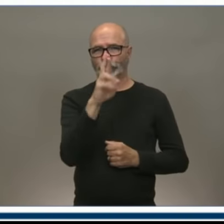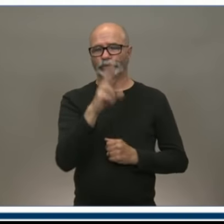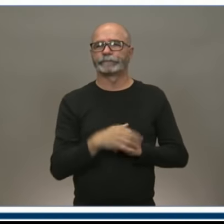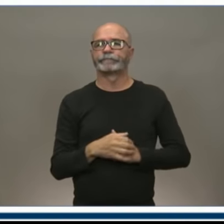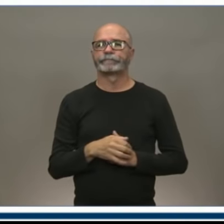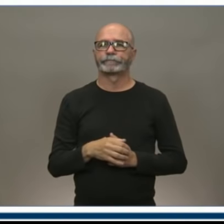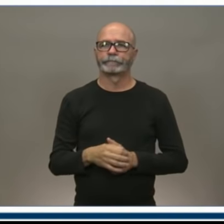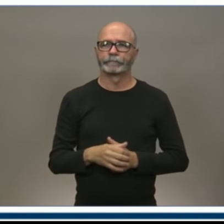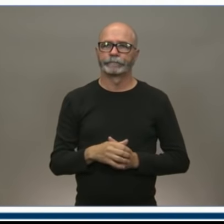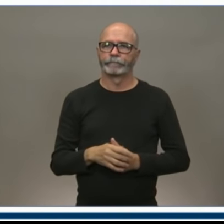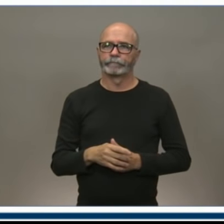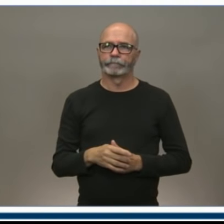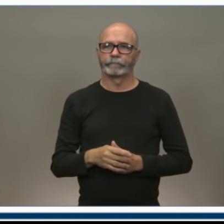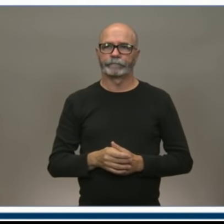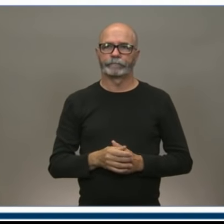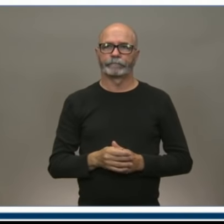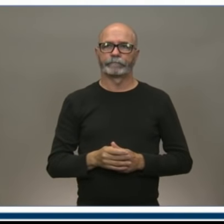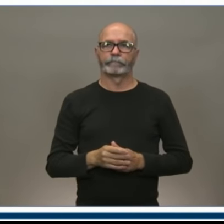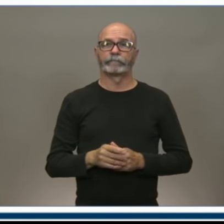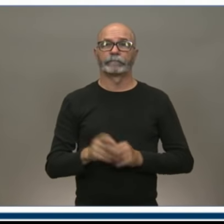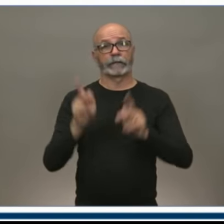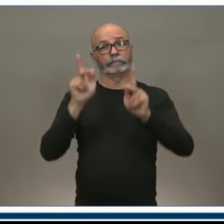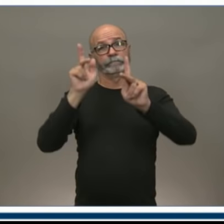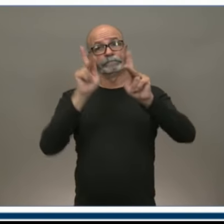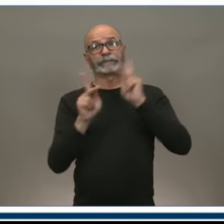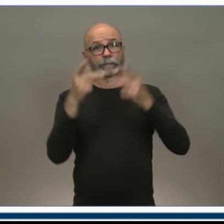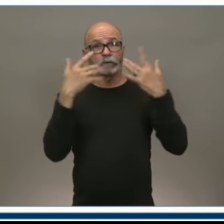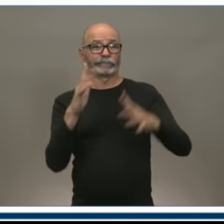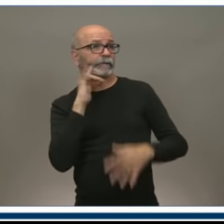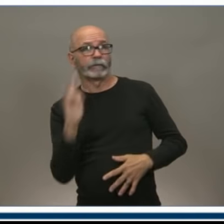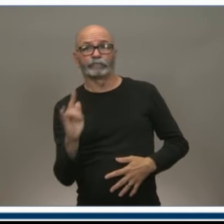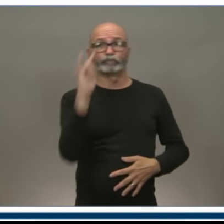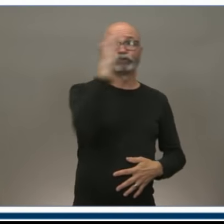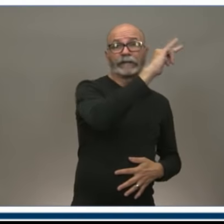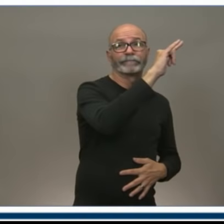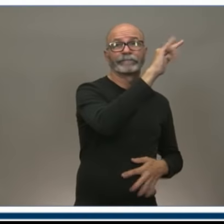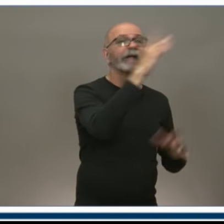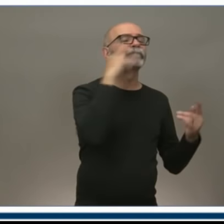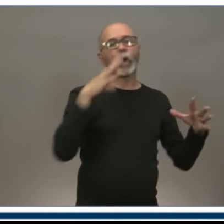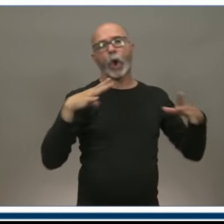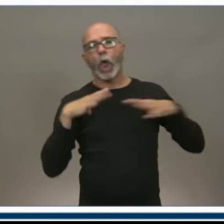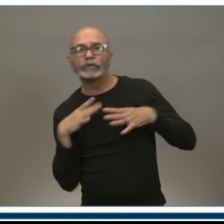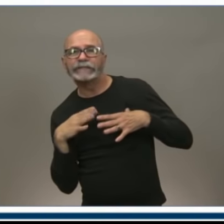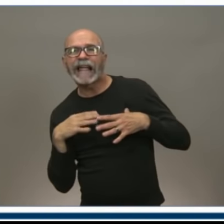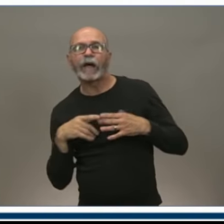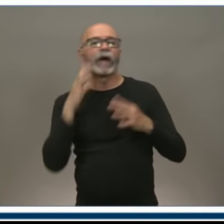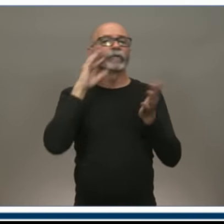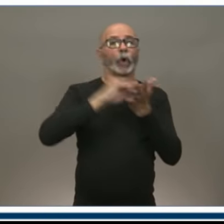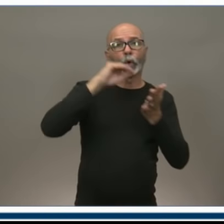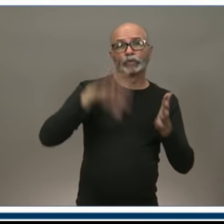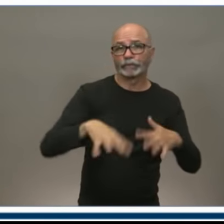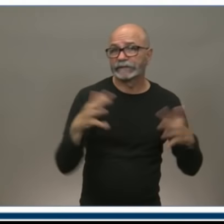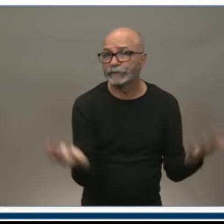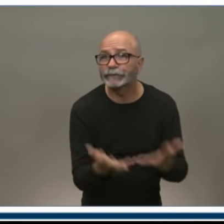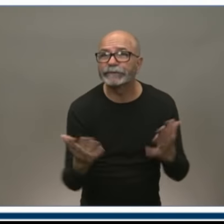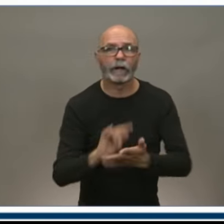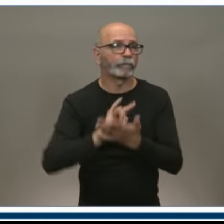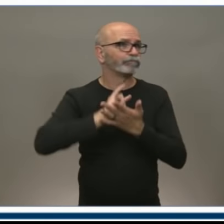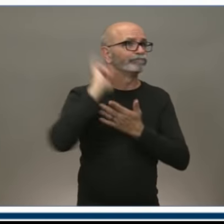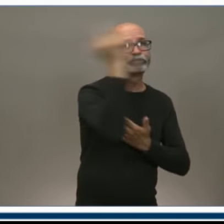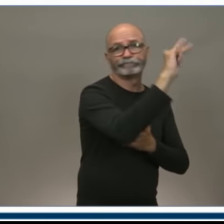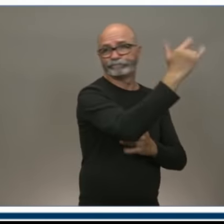the province for the holidays? I know, especially since there are so many students in the province. I know this kind of came up